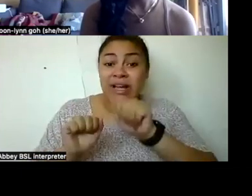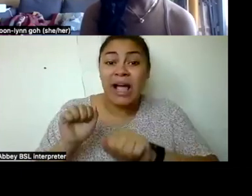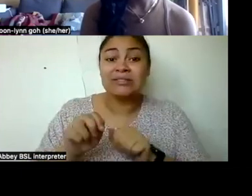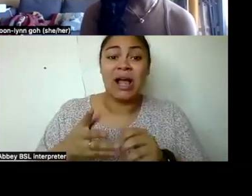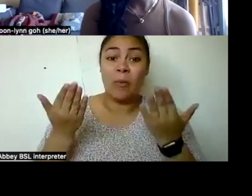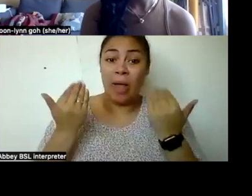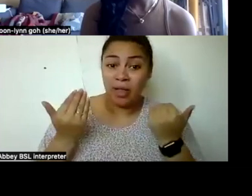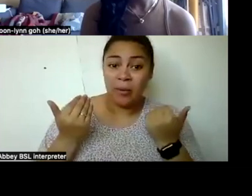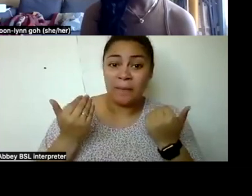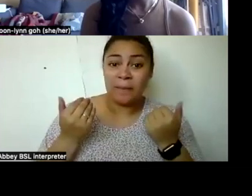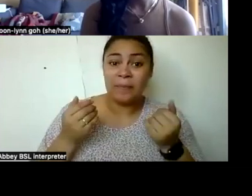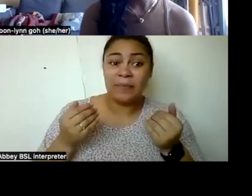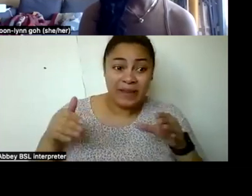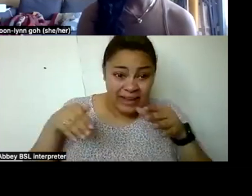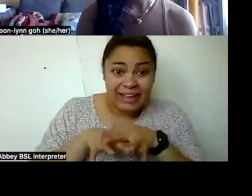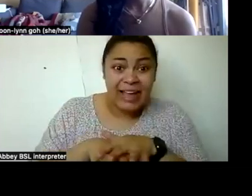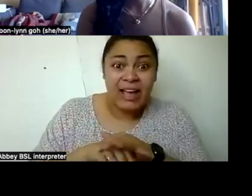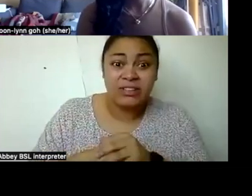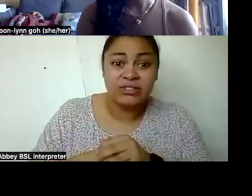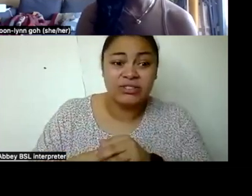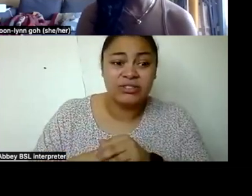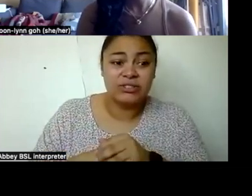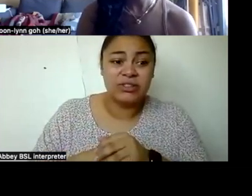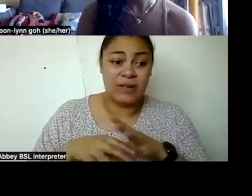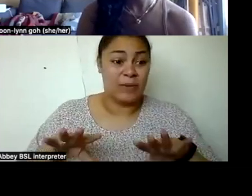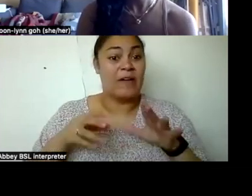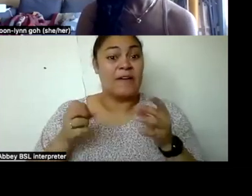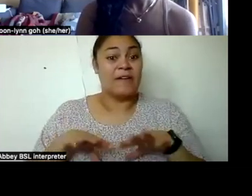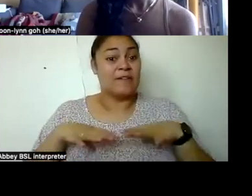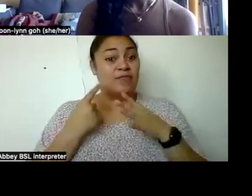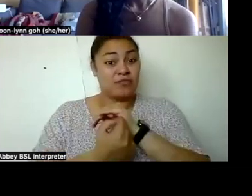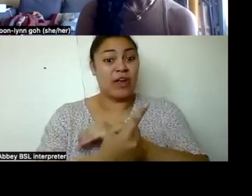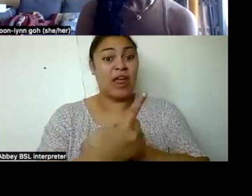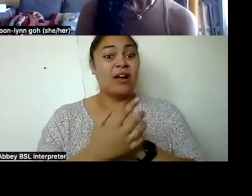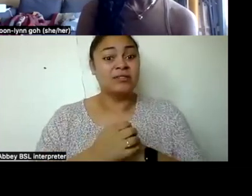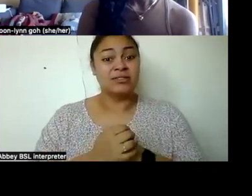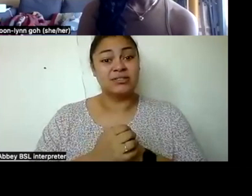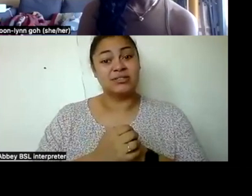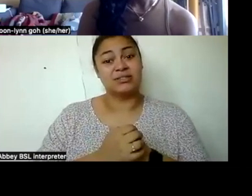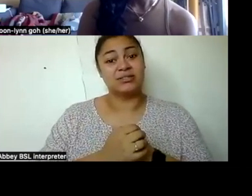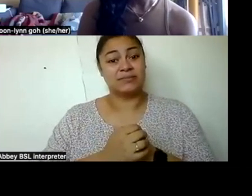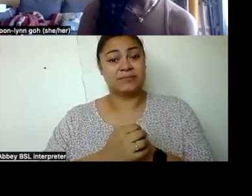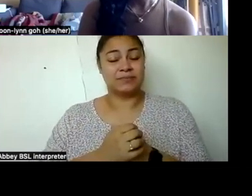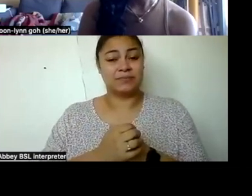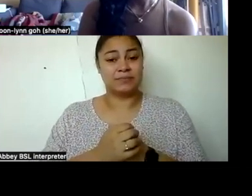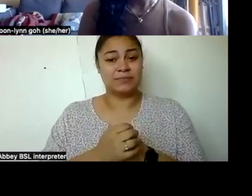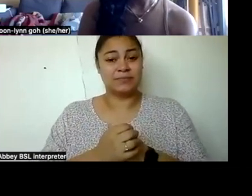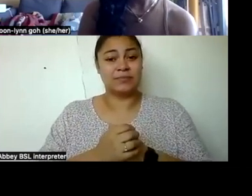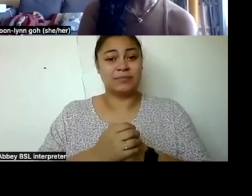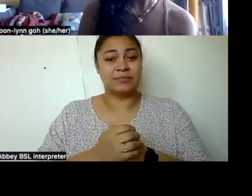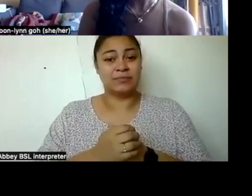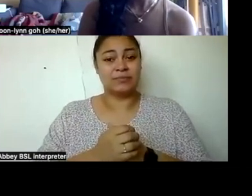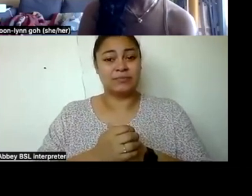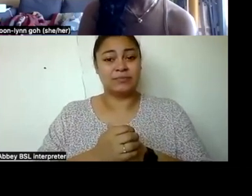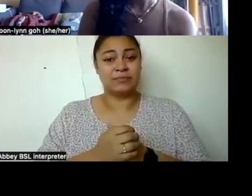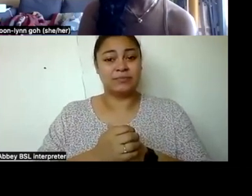welcome, engage with marginalized freelancers and have their voices in the room and at the table is really the